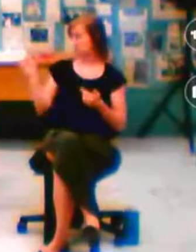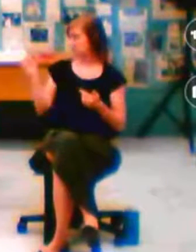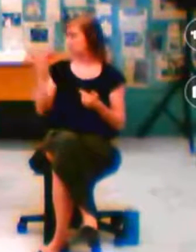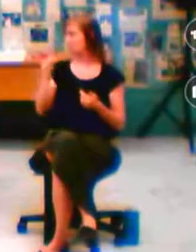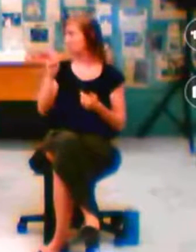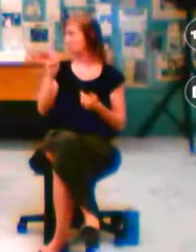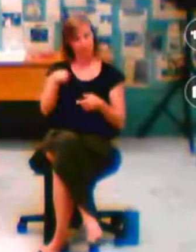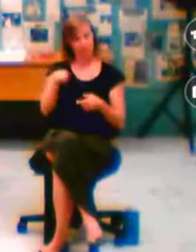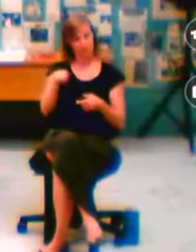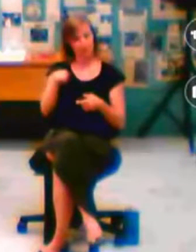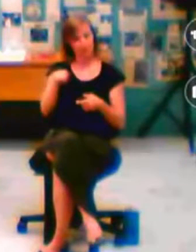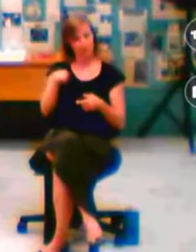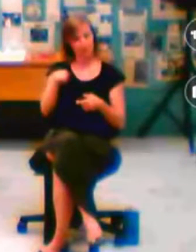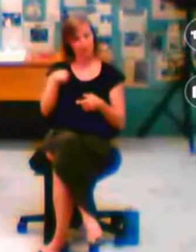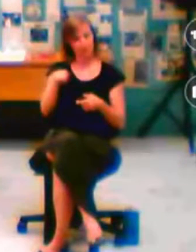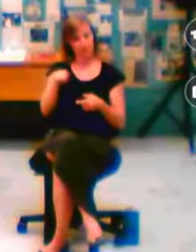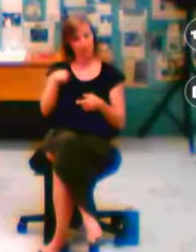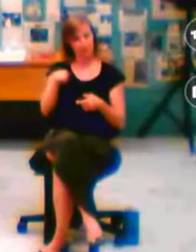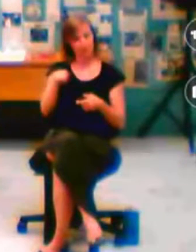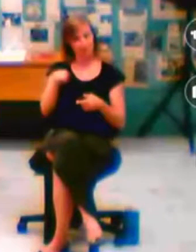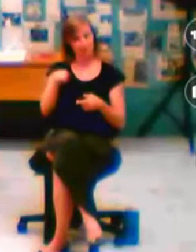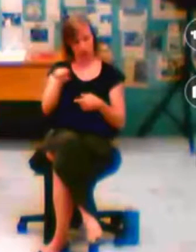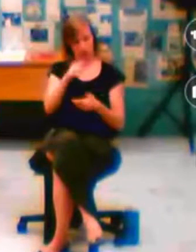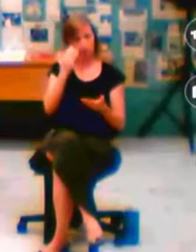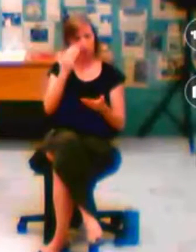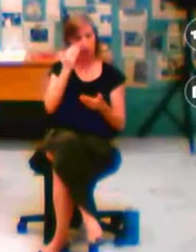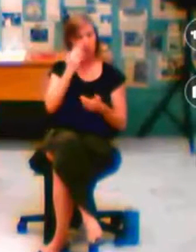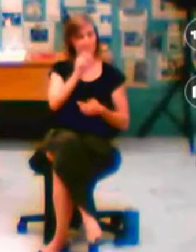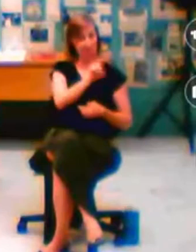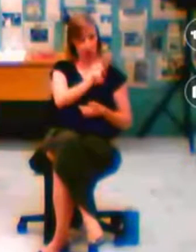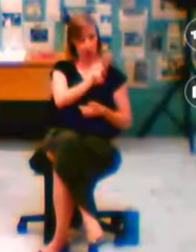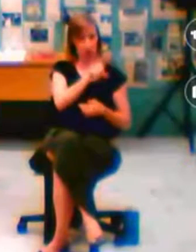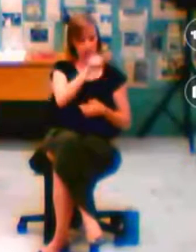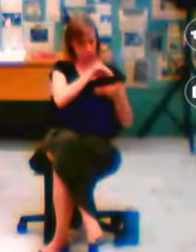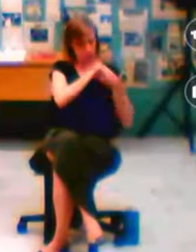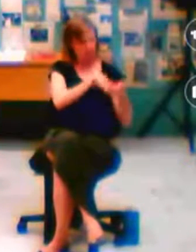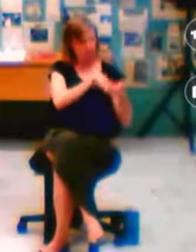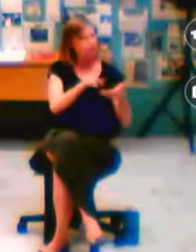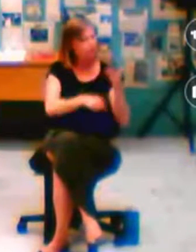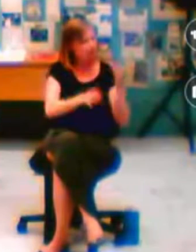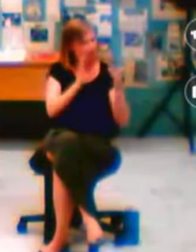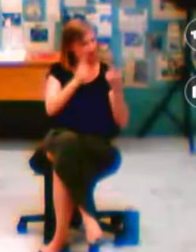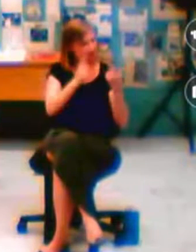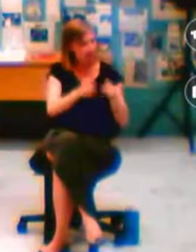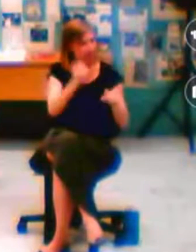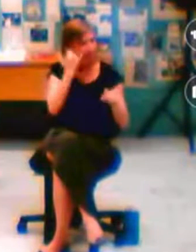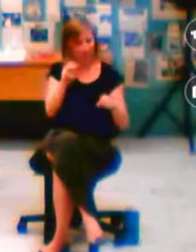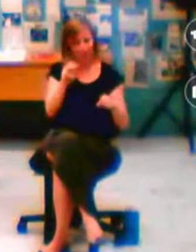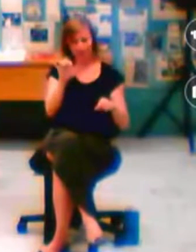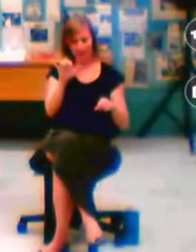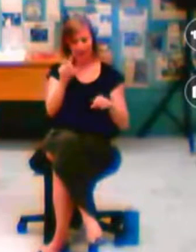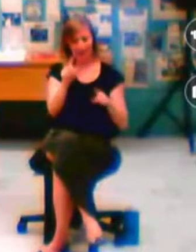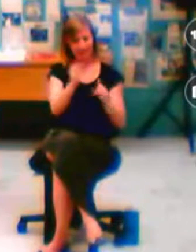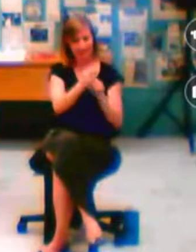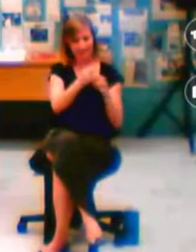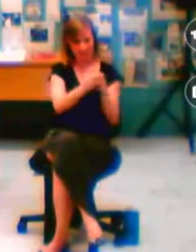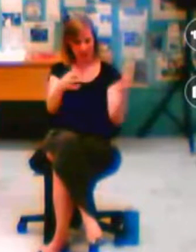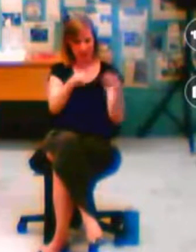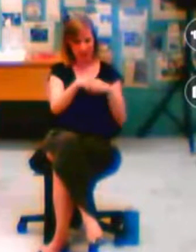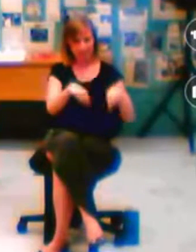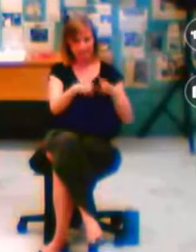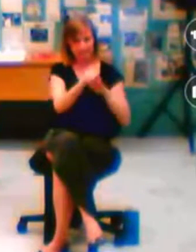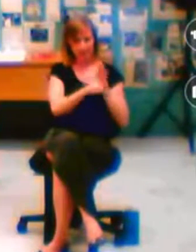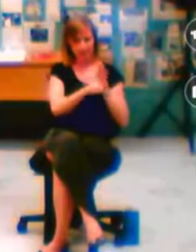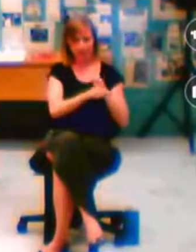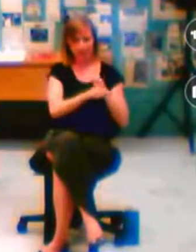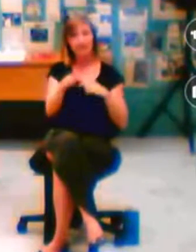into the economy to stimulate the economy overall. I'm not an economist, so maybe Ms. Gorman will talk about this, but